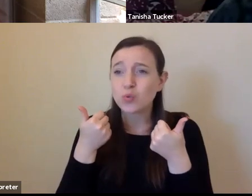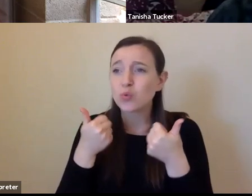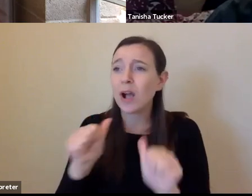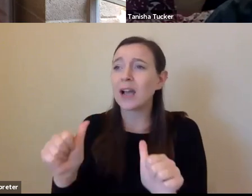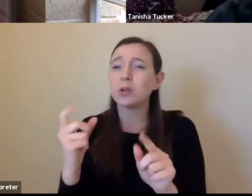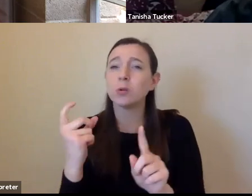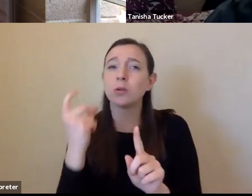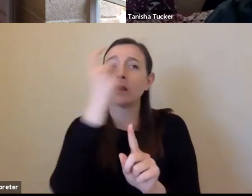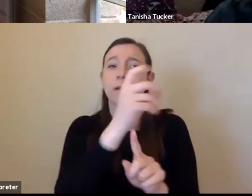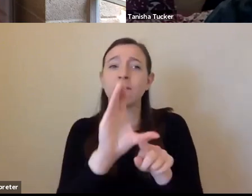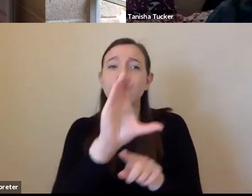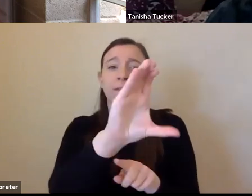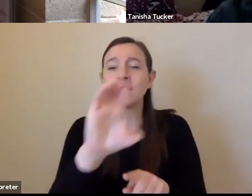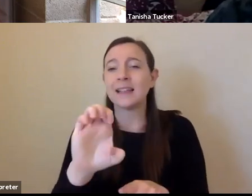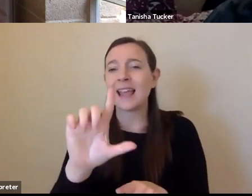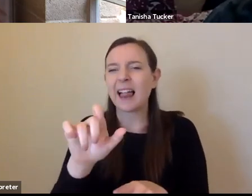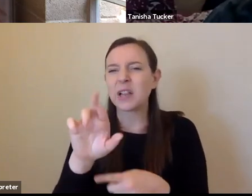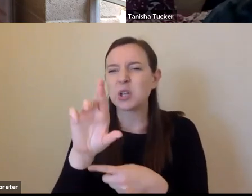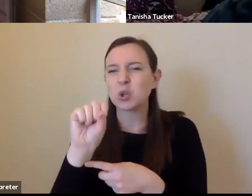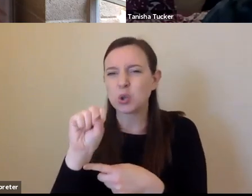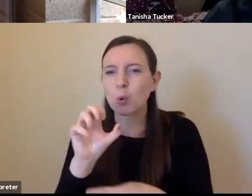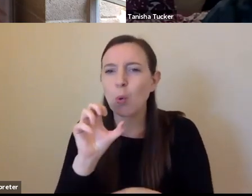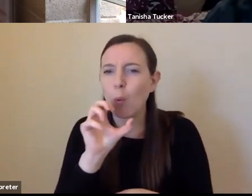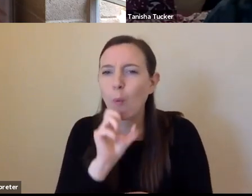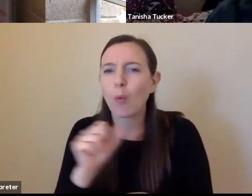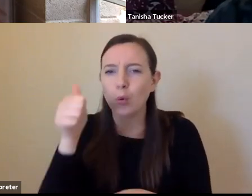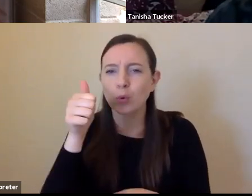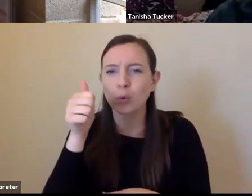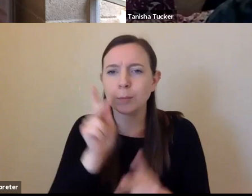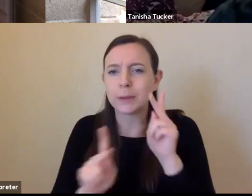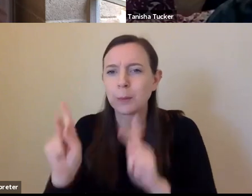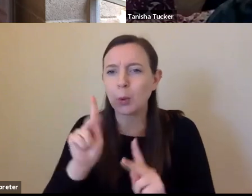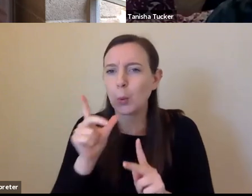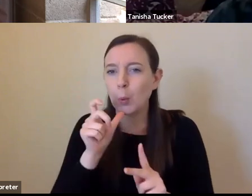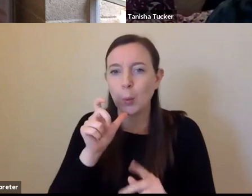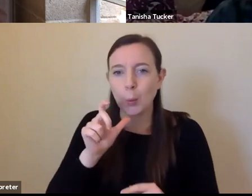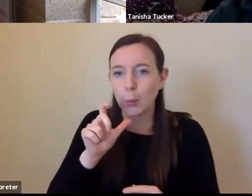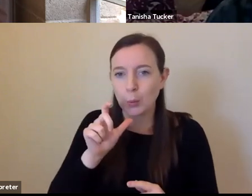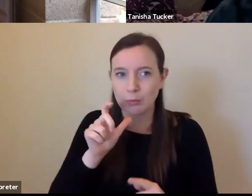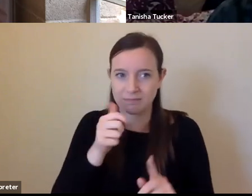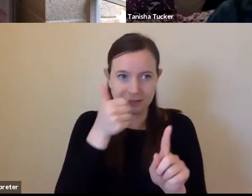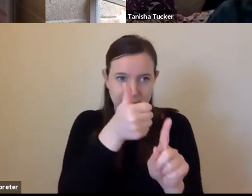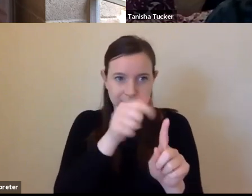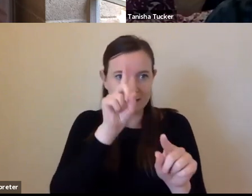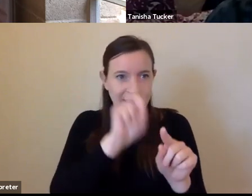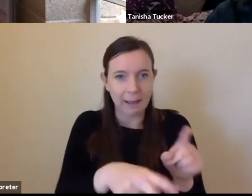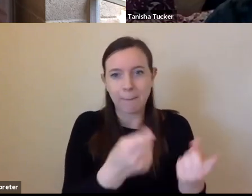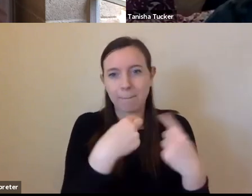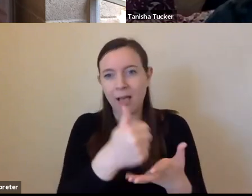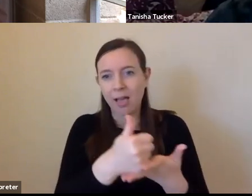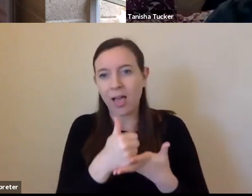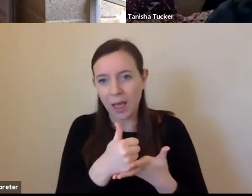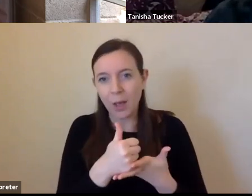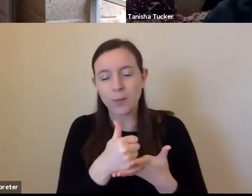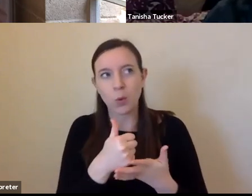not able to harvest anymore. And they come and pick up, some of them come from the villages and buy quite a large amount of